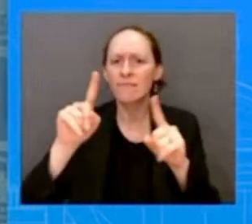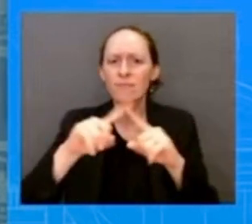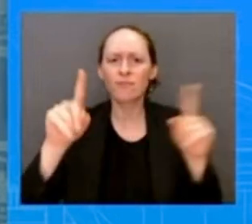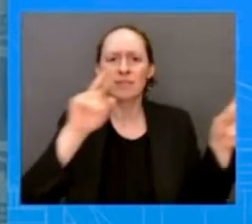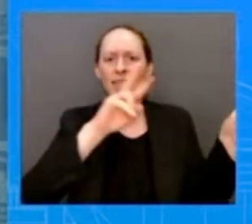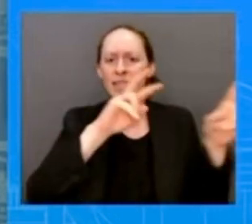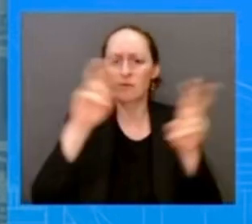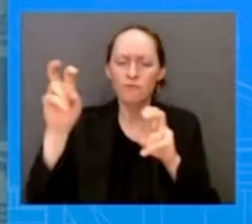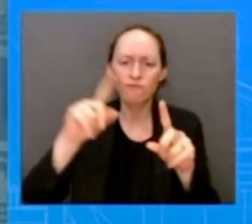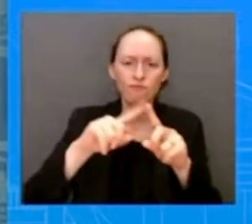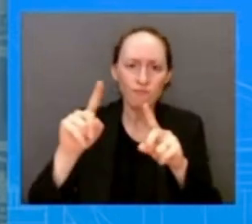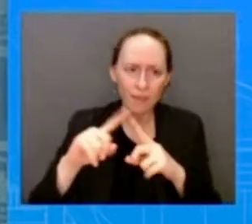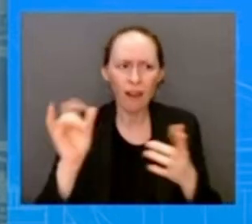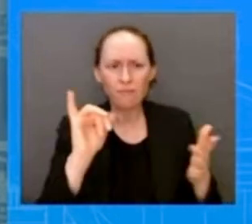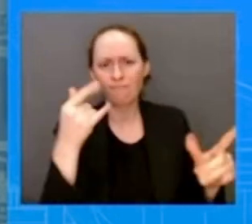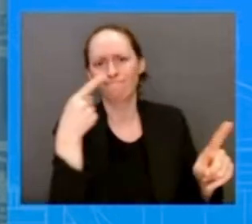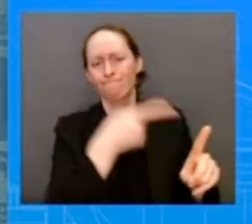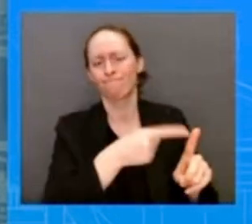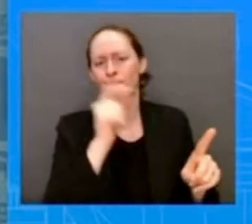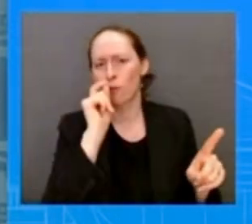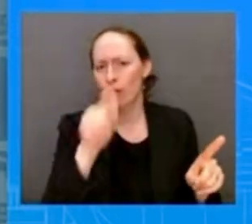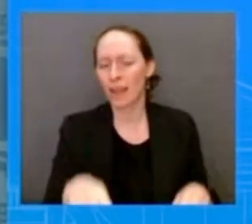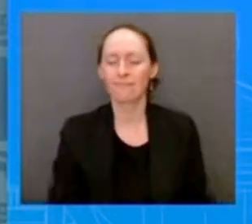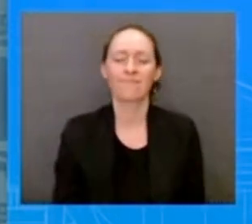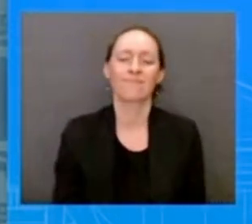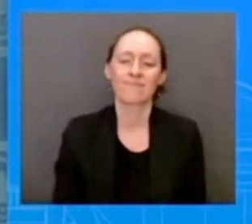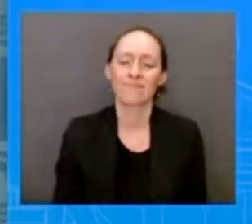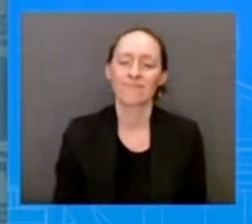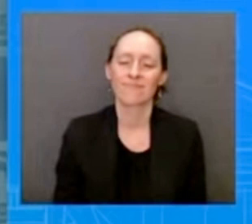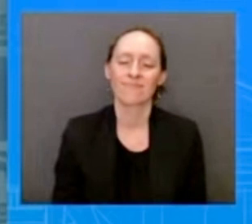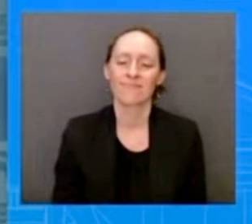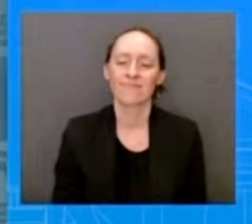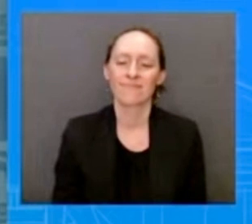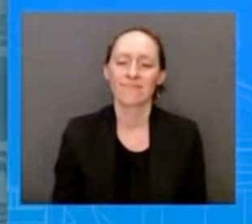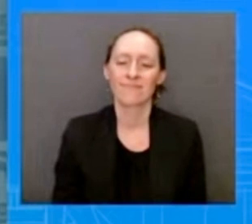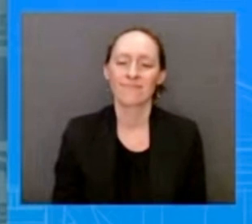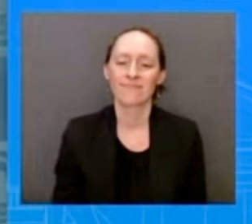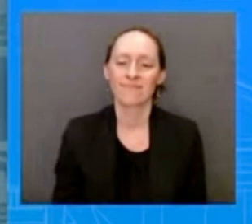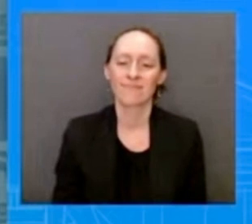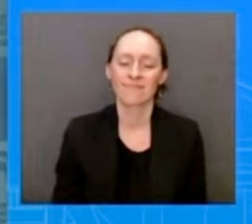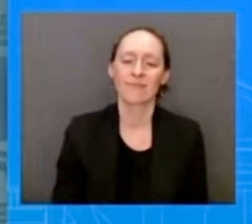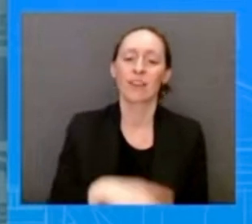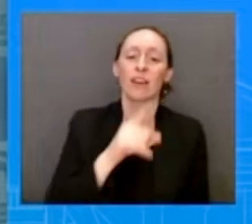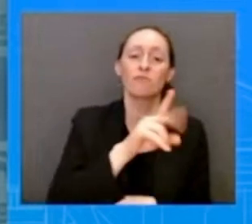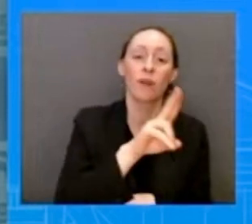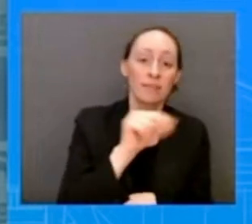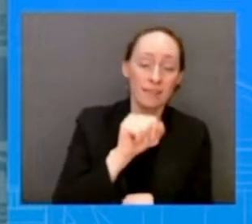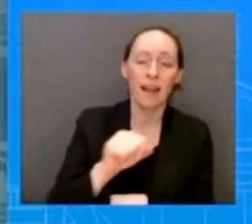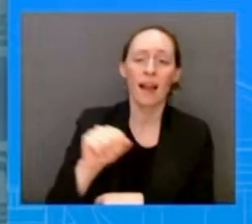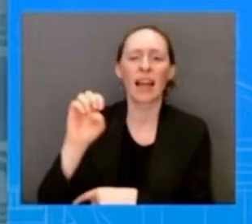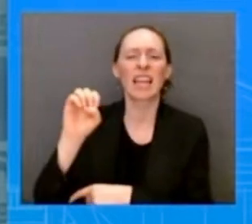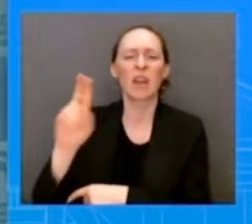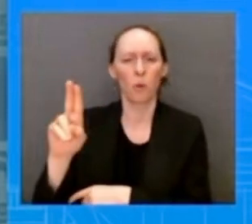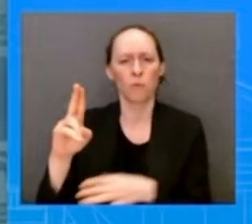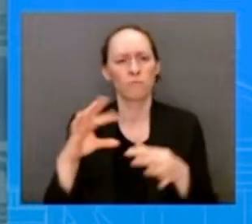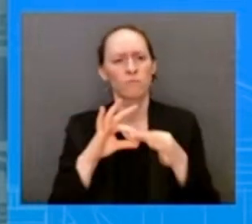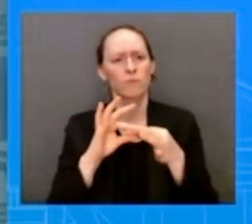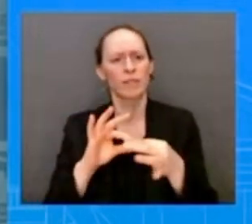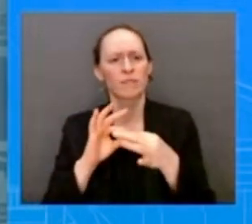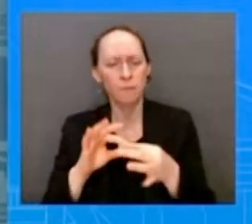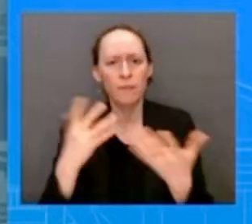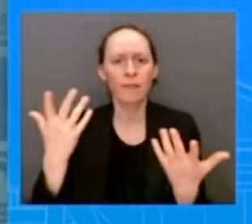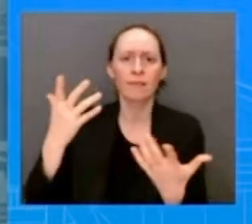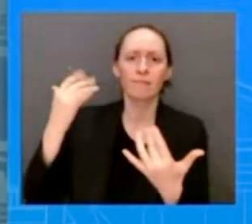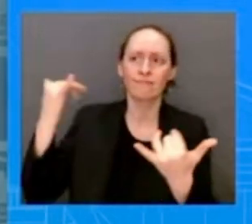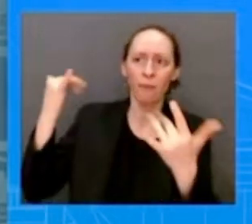also discuss U.S. and EU coordination to combat the climate crisis and clean tech and take stock of the Joint Task Force on Europe's